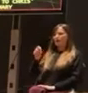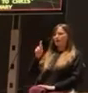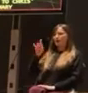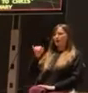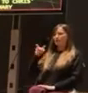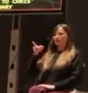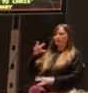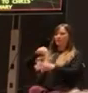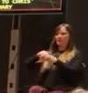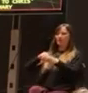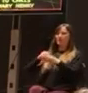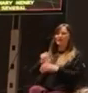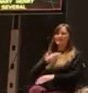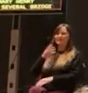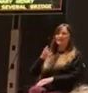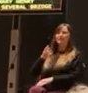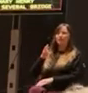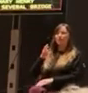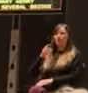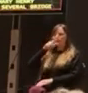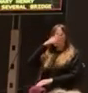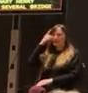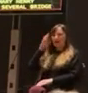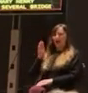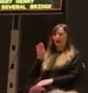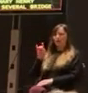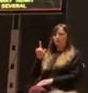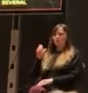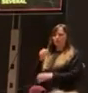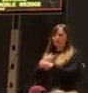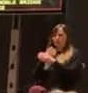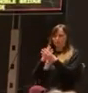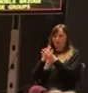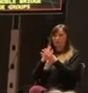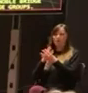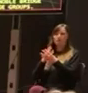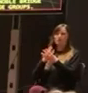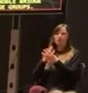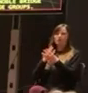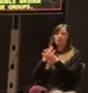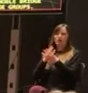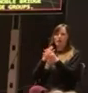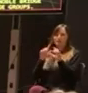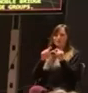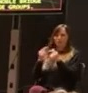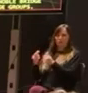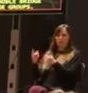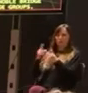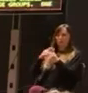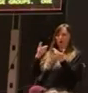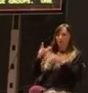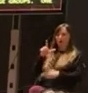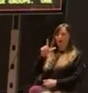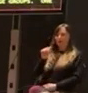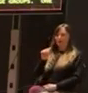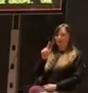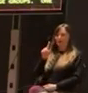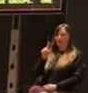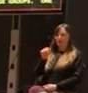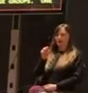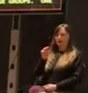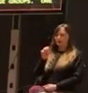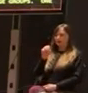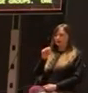bridge, notable bridge, black bridge groups. One is Les Dames, which is all women,